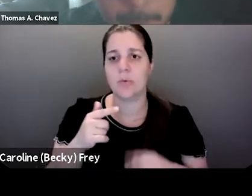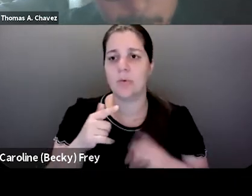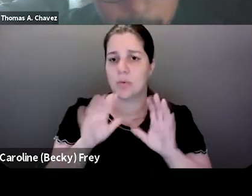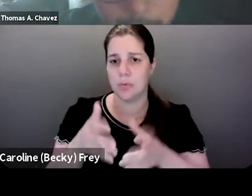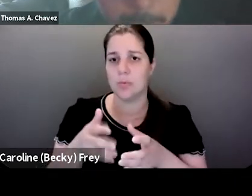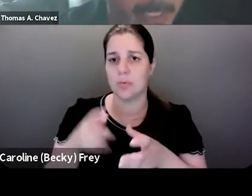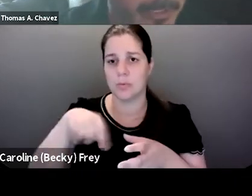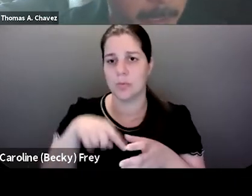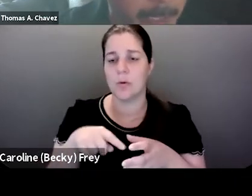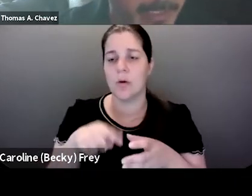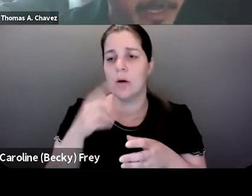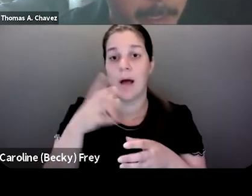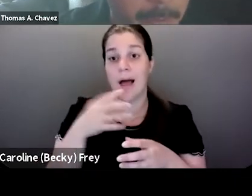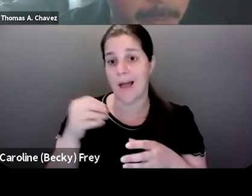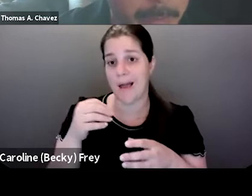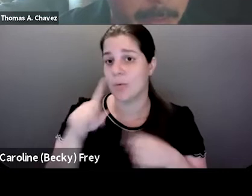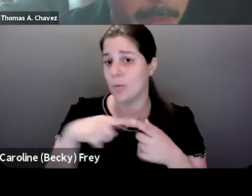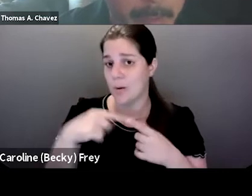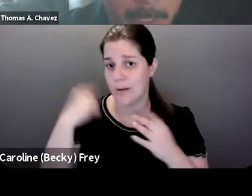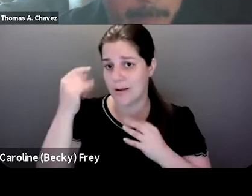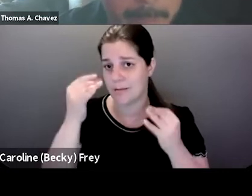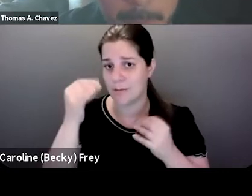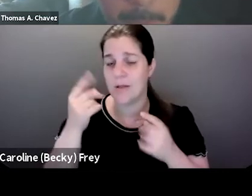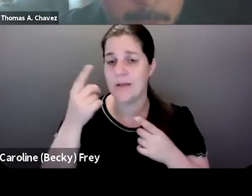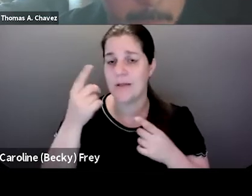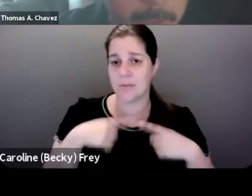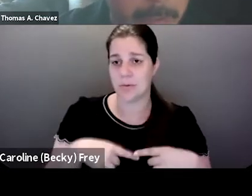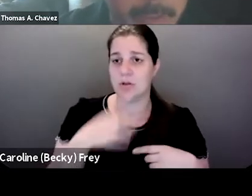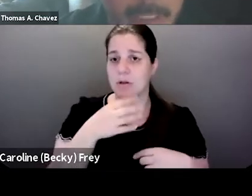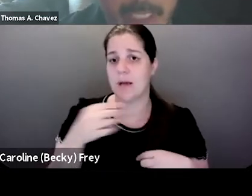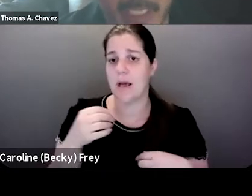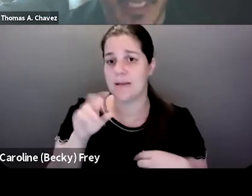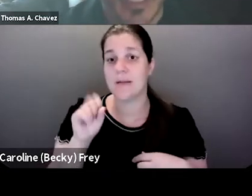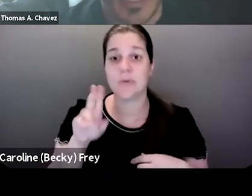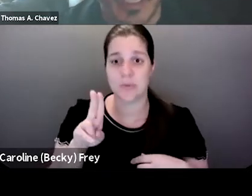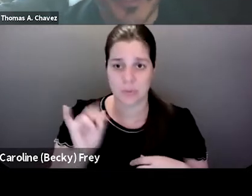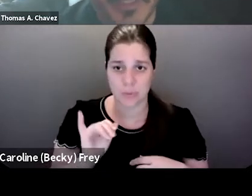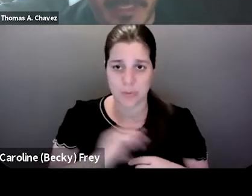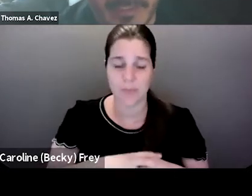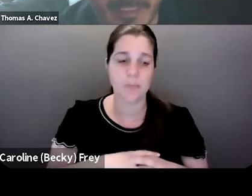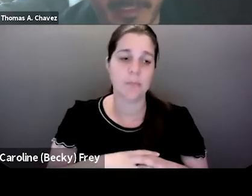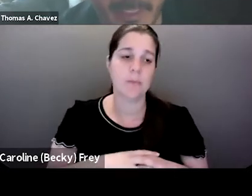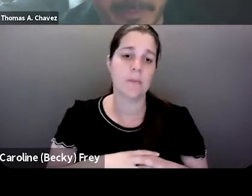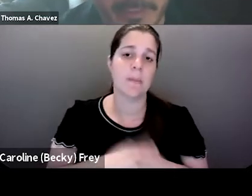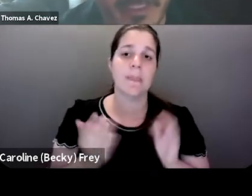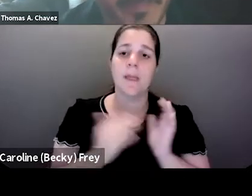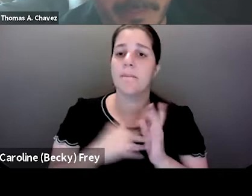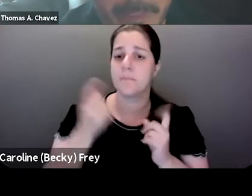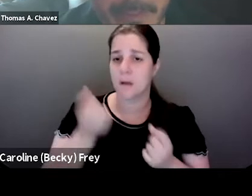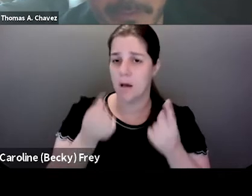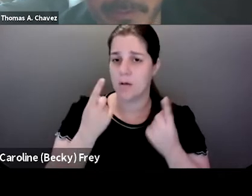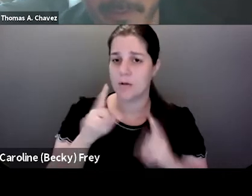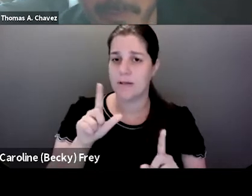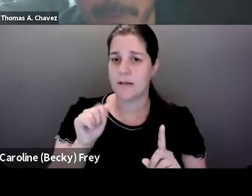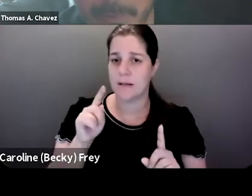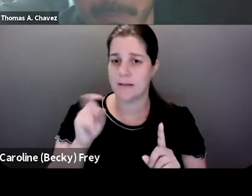we're accounting for depression and substance use. Understanding the Latinx population has been